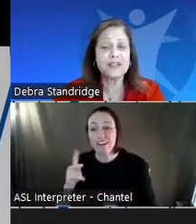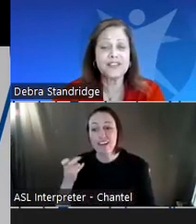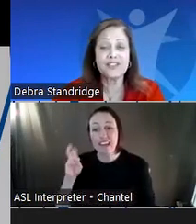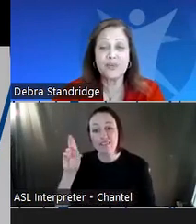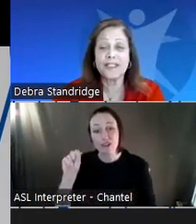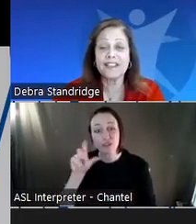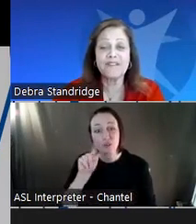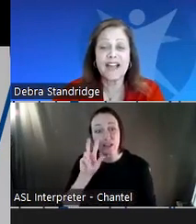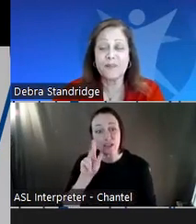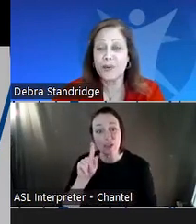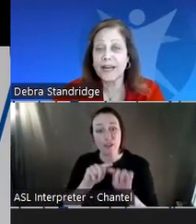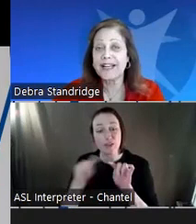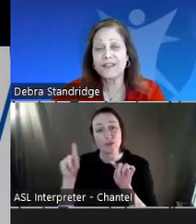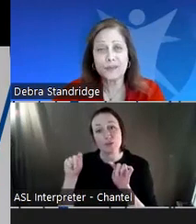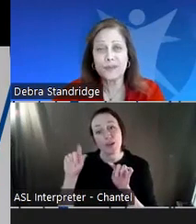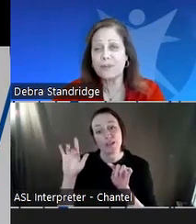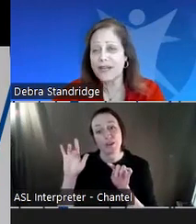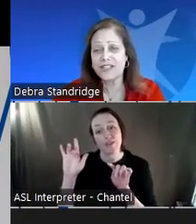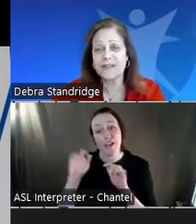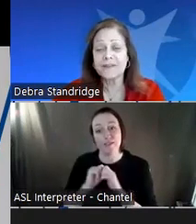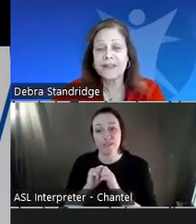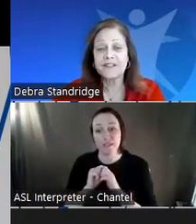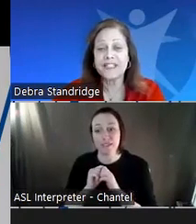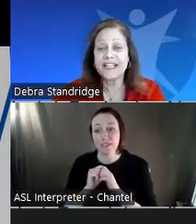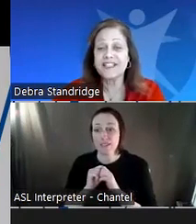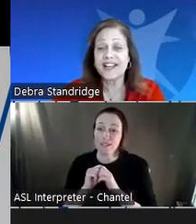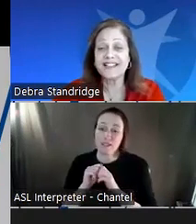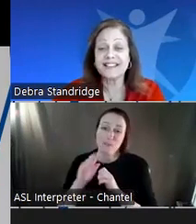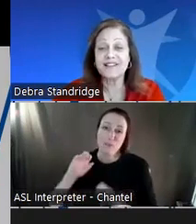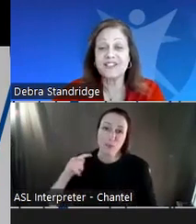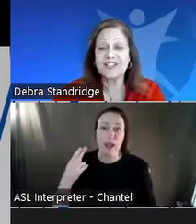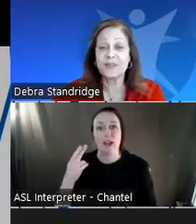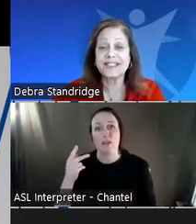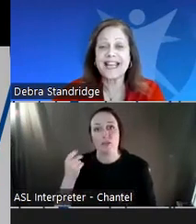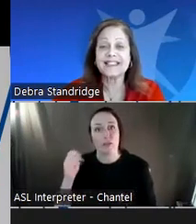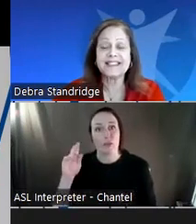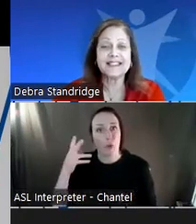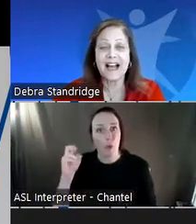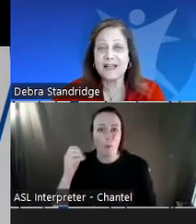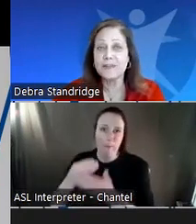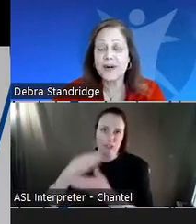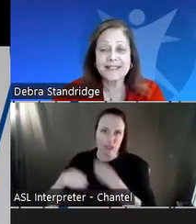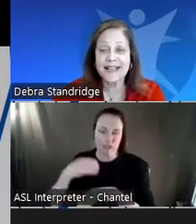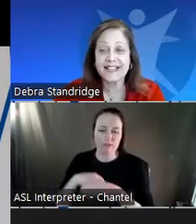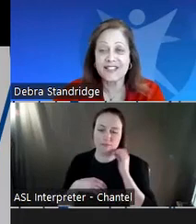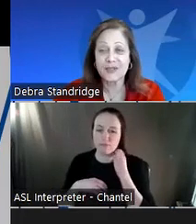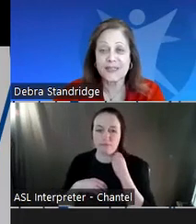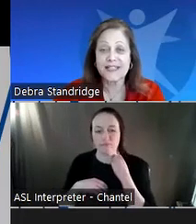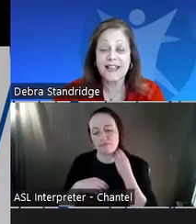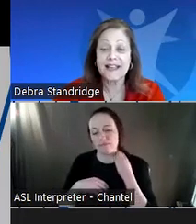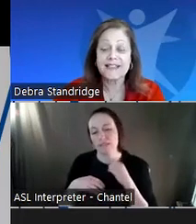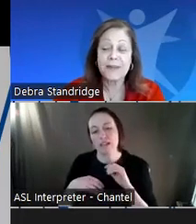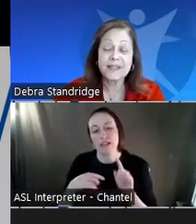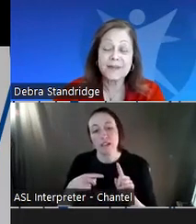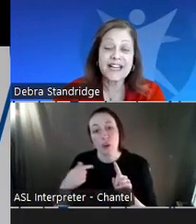to 2025 breakthrough budget for DHS leverages Wisconsin's unprecedented